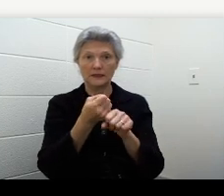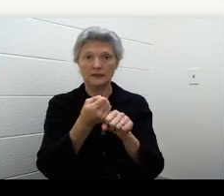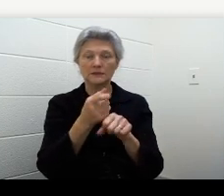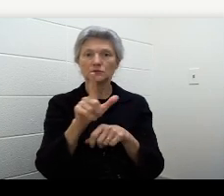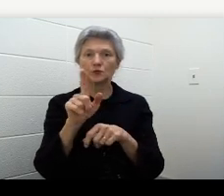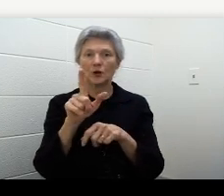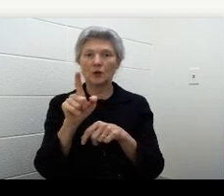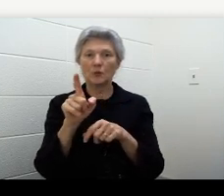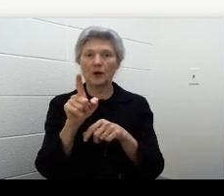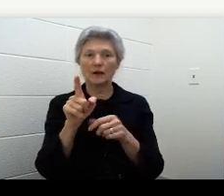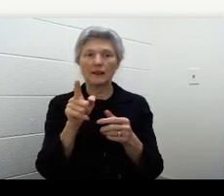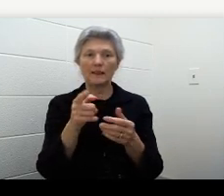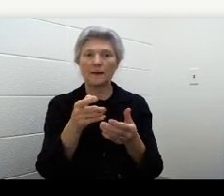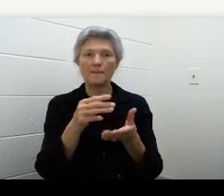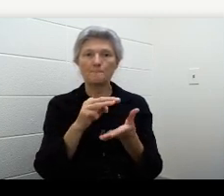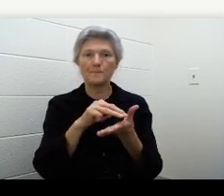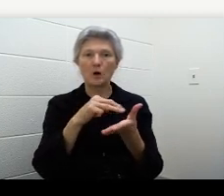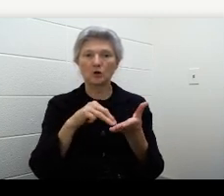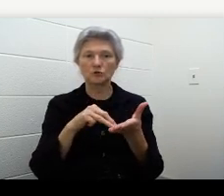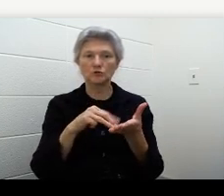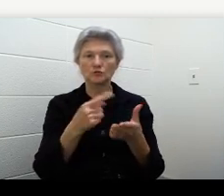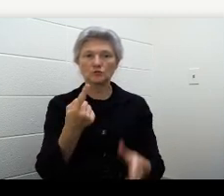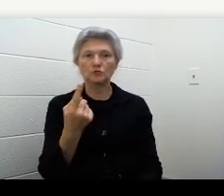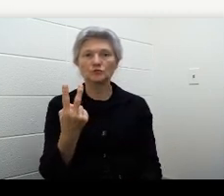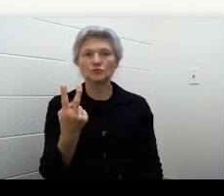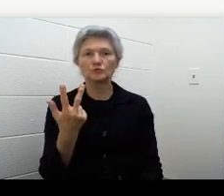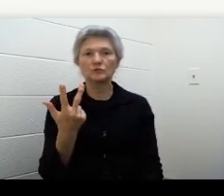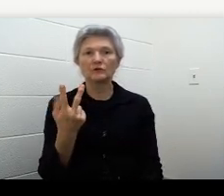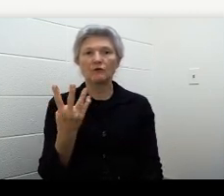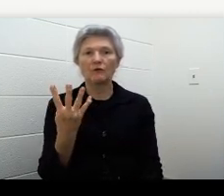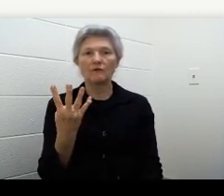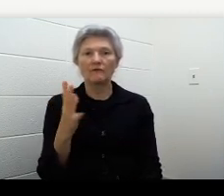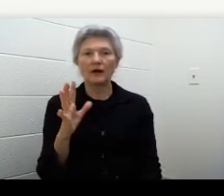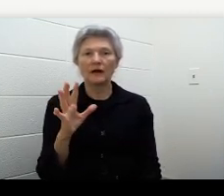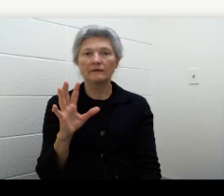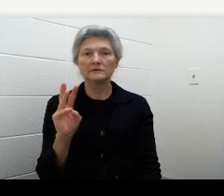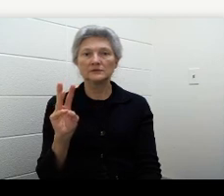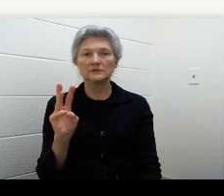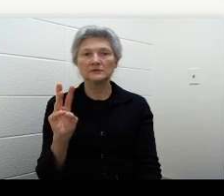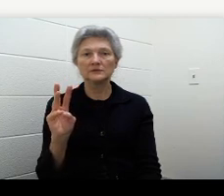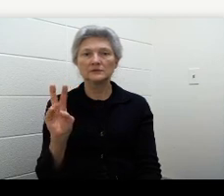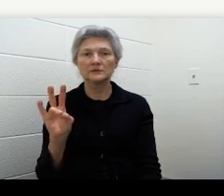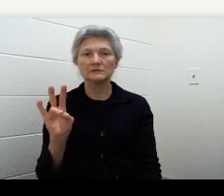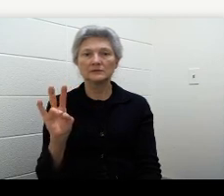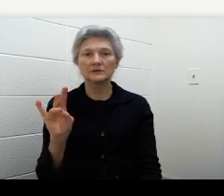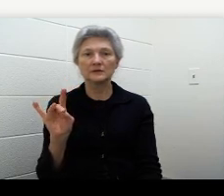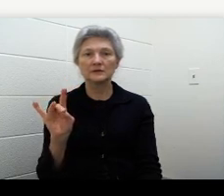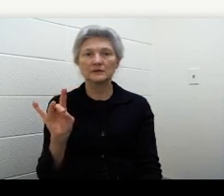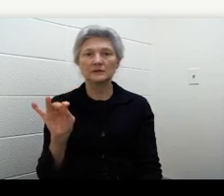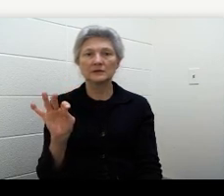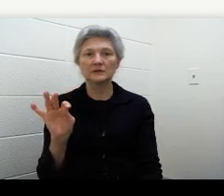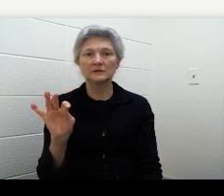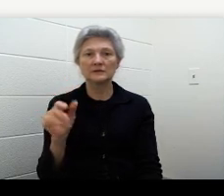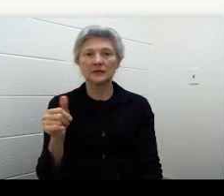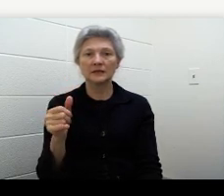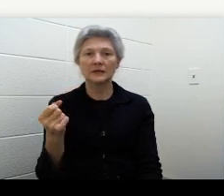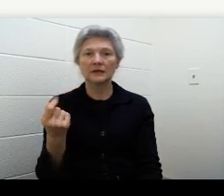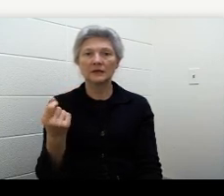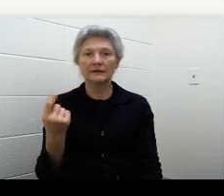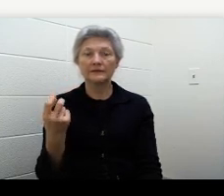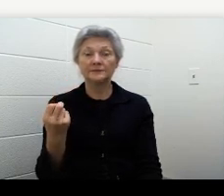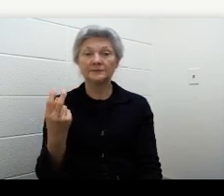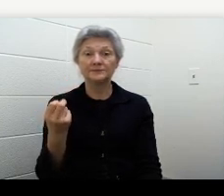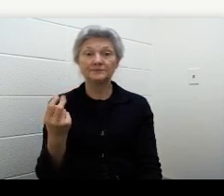21 markers. 1, 2, 3, 4, 5, 6, 7, 8, 9,